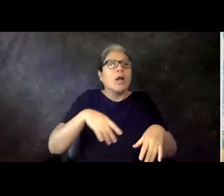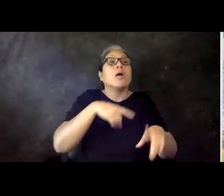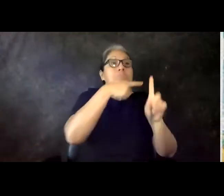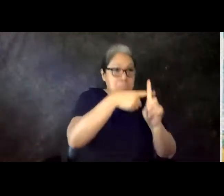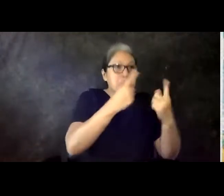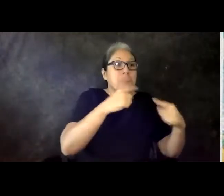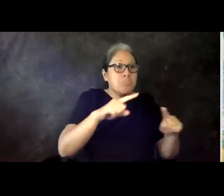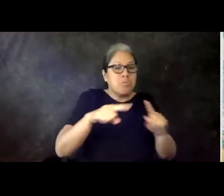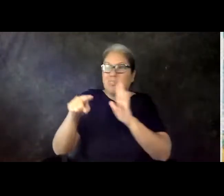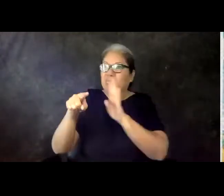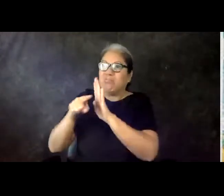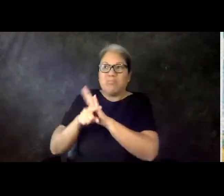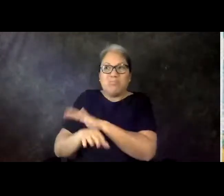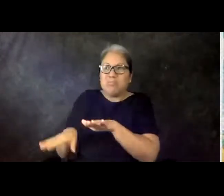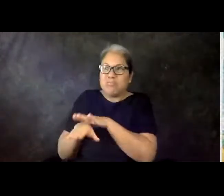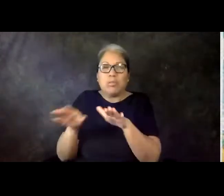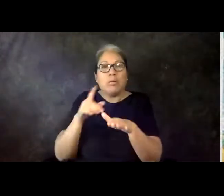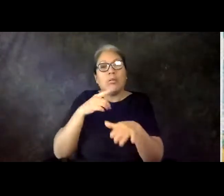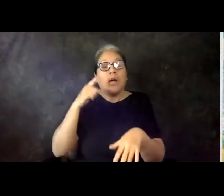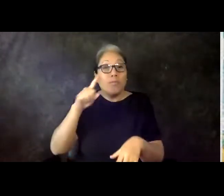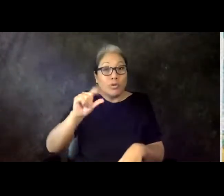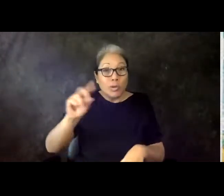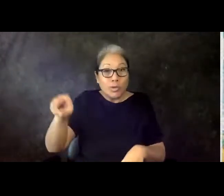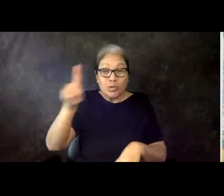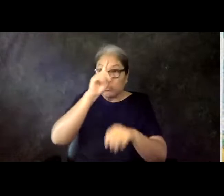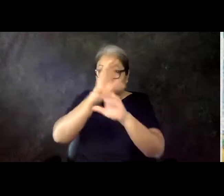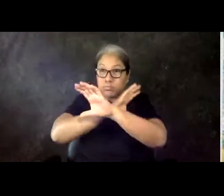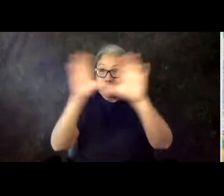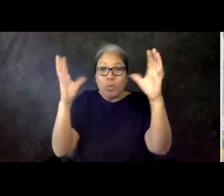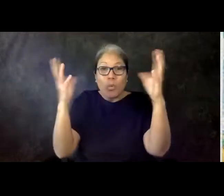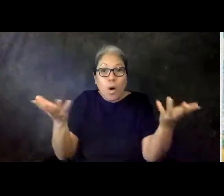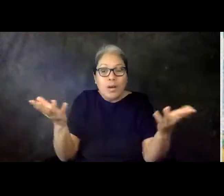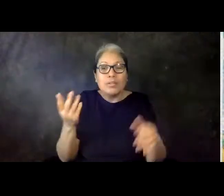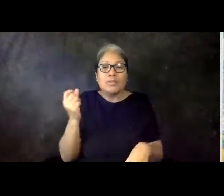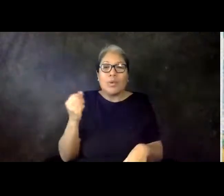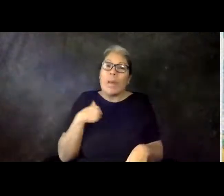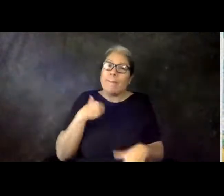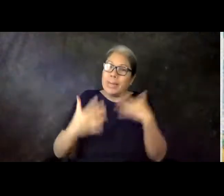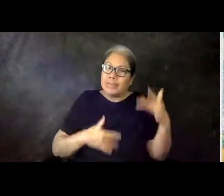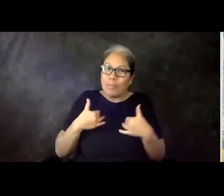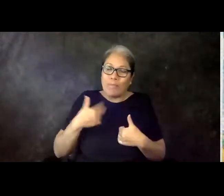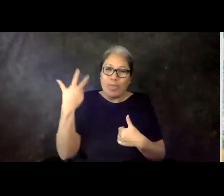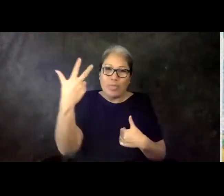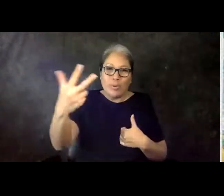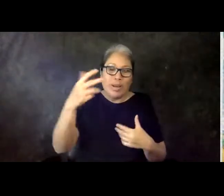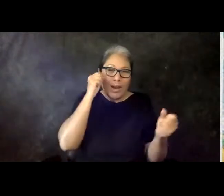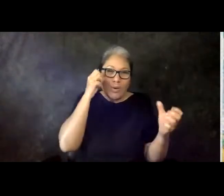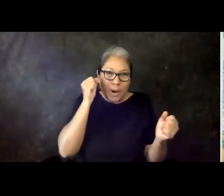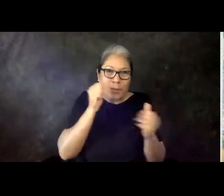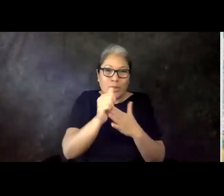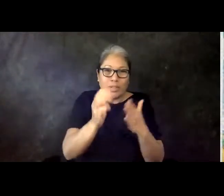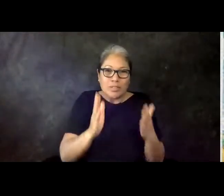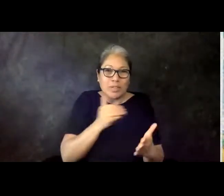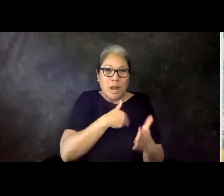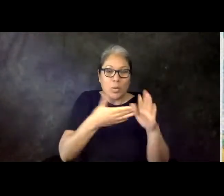envision for 2022? And so I am really excited that we have three incredible leaders in our community